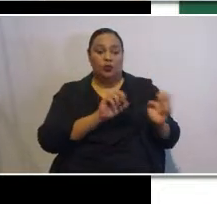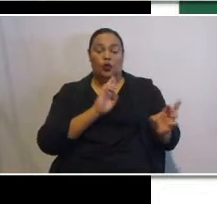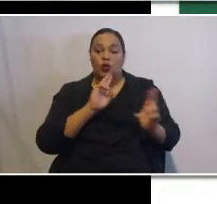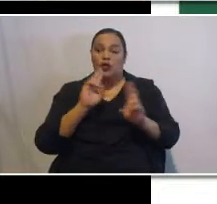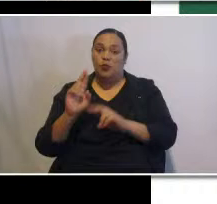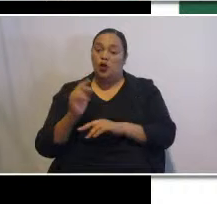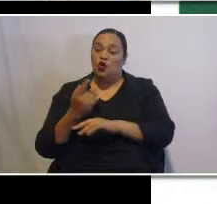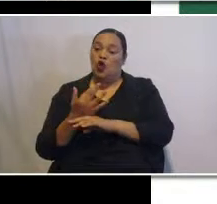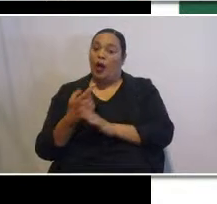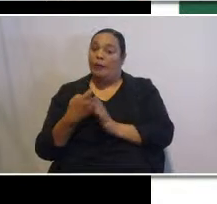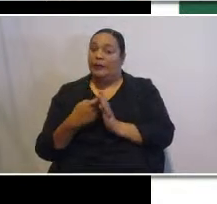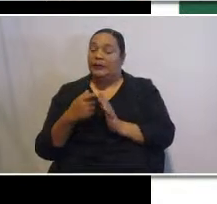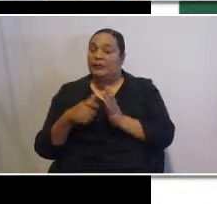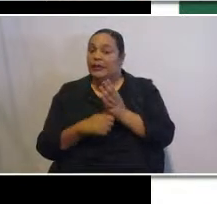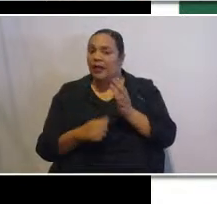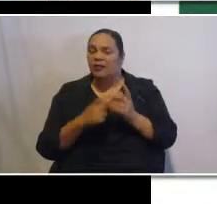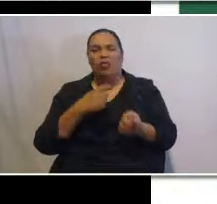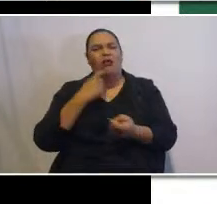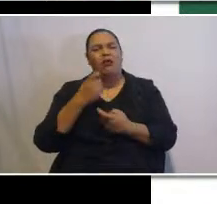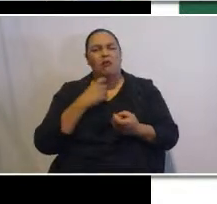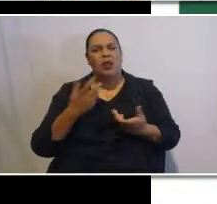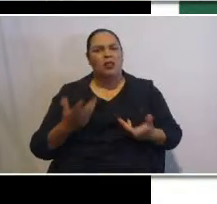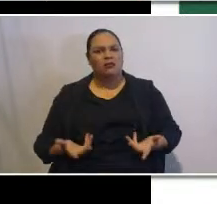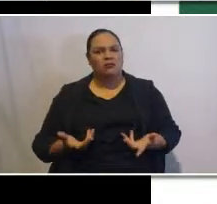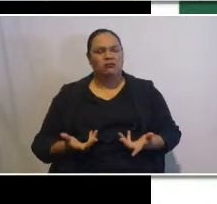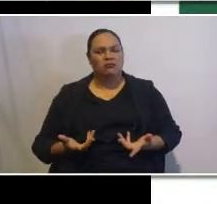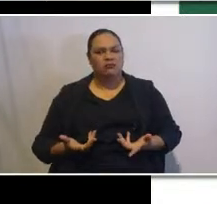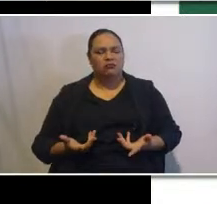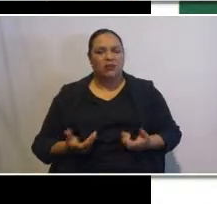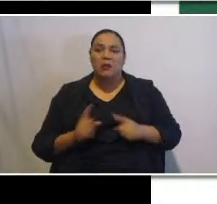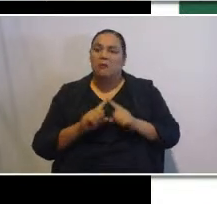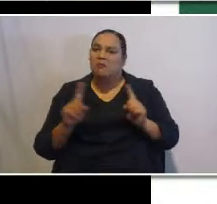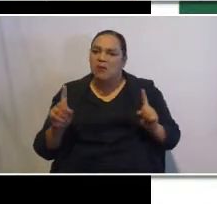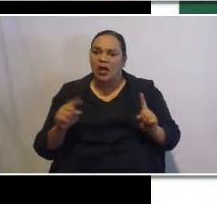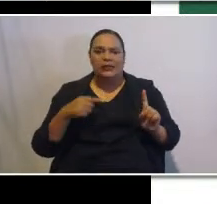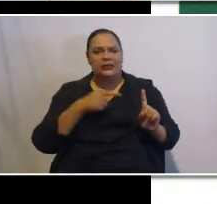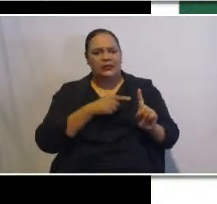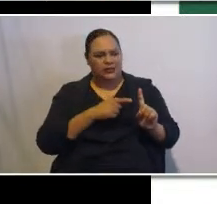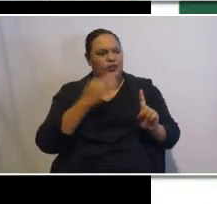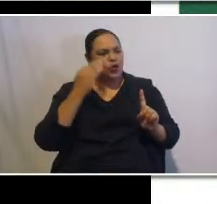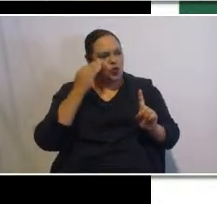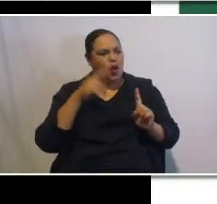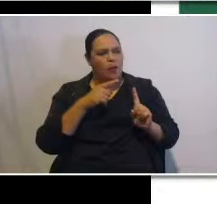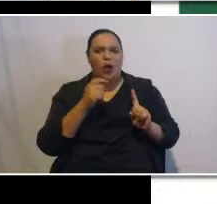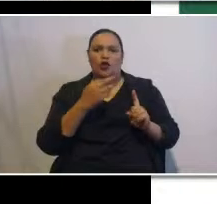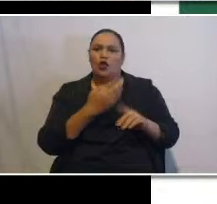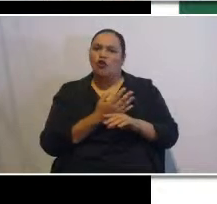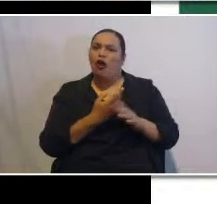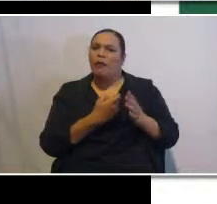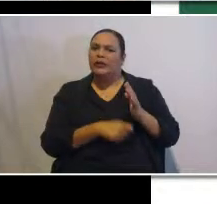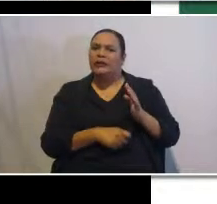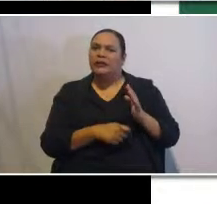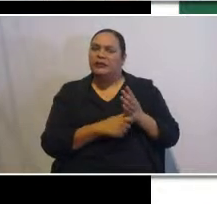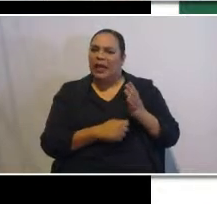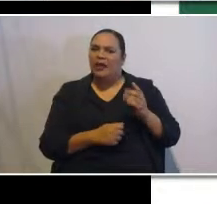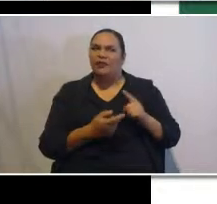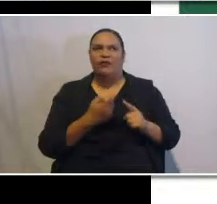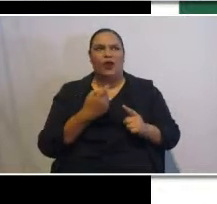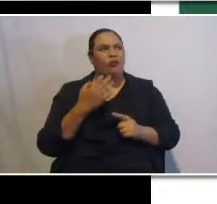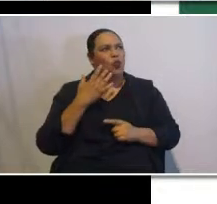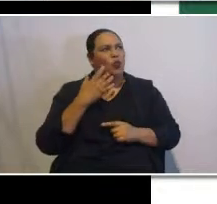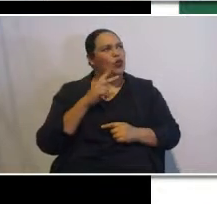the carbon tax, they're complaining. But they've known about the carbon tax since